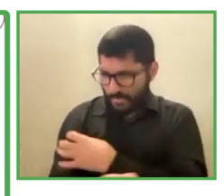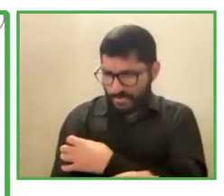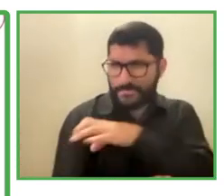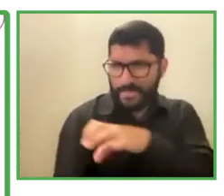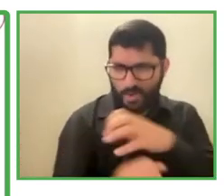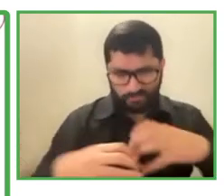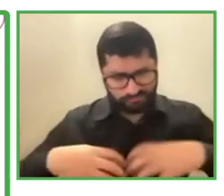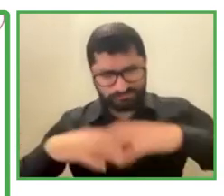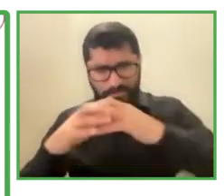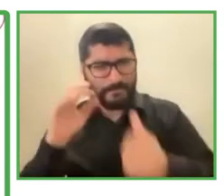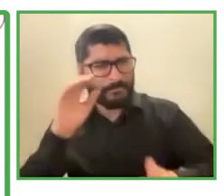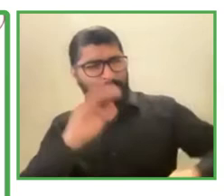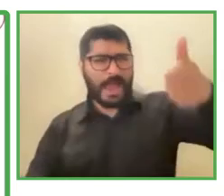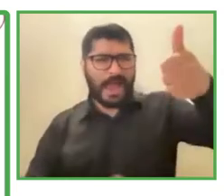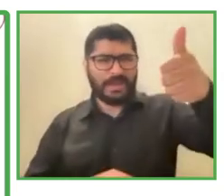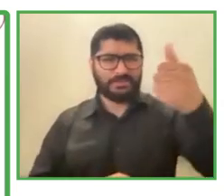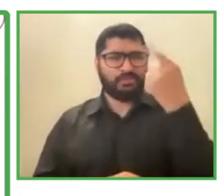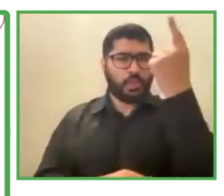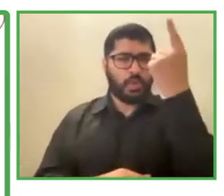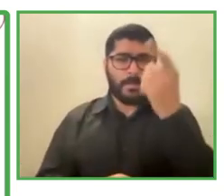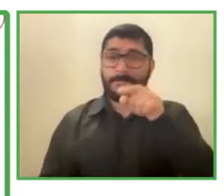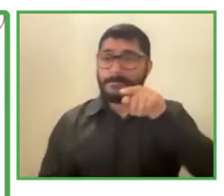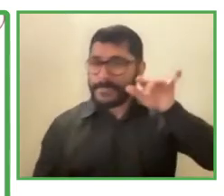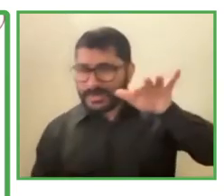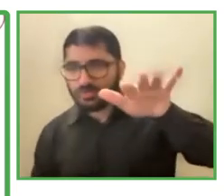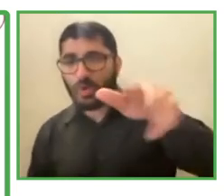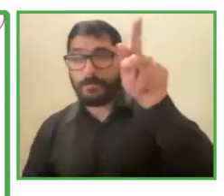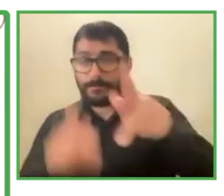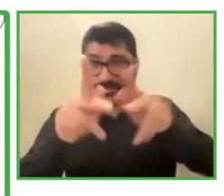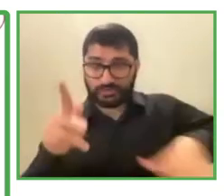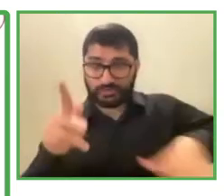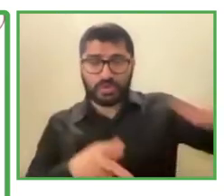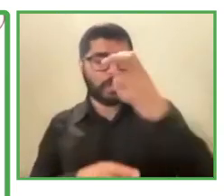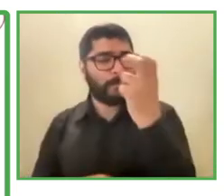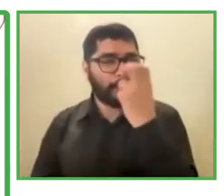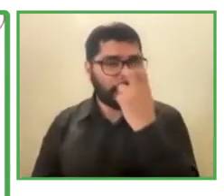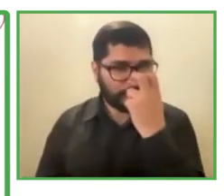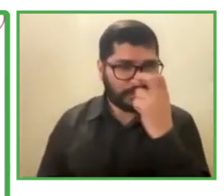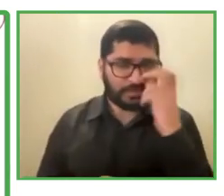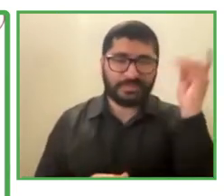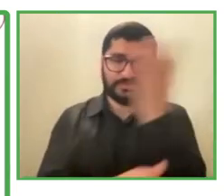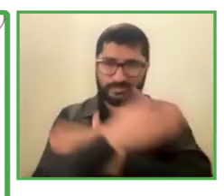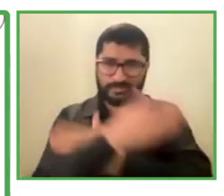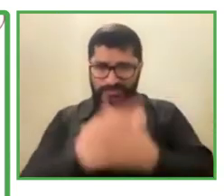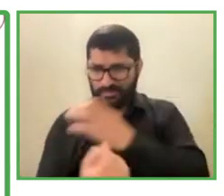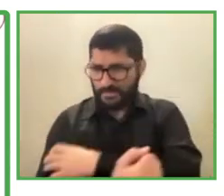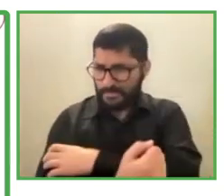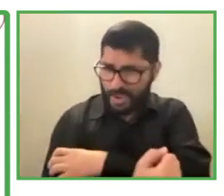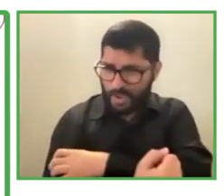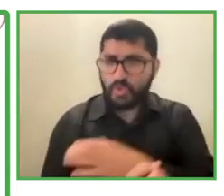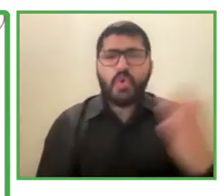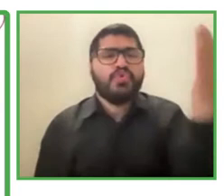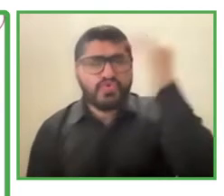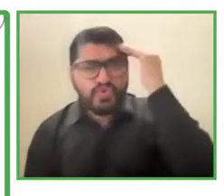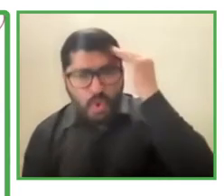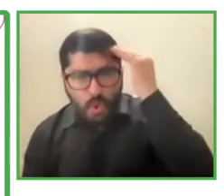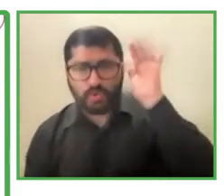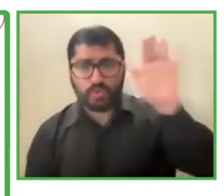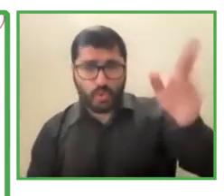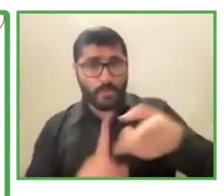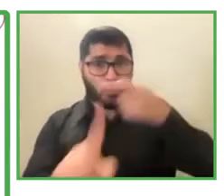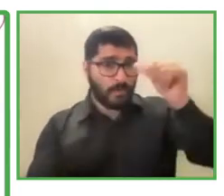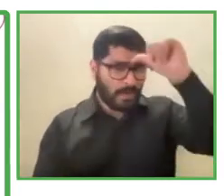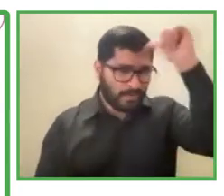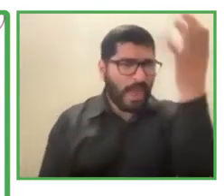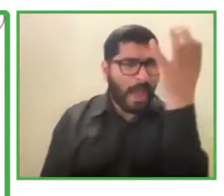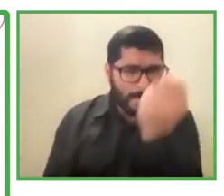Keeping in mind India has a huge population of people with disabilities, but we're not just looking within India.